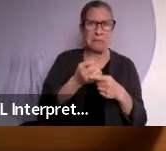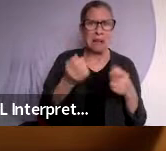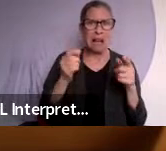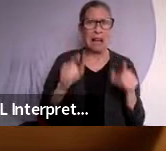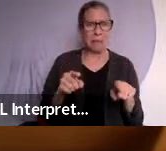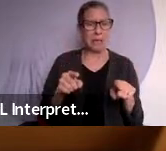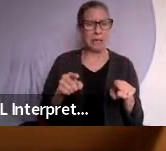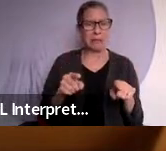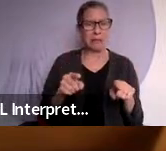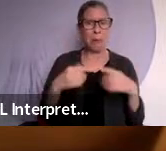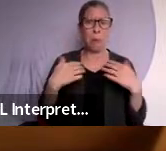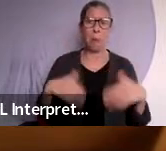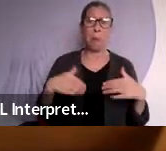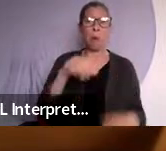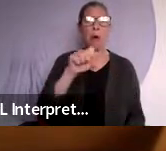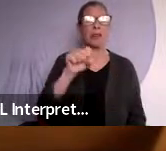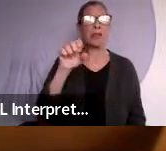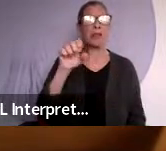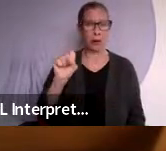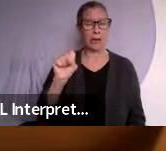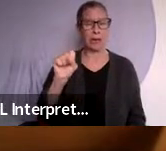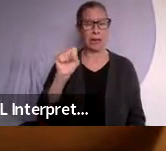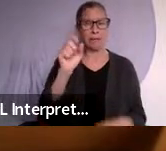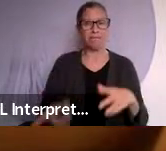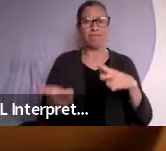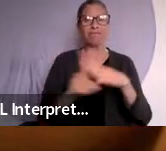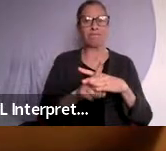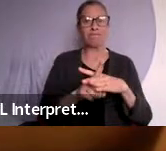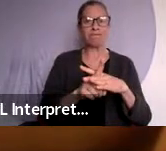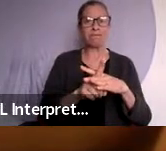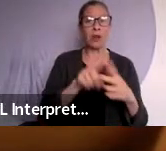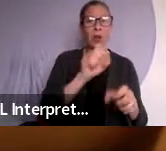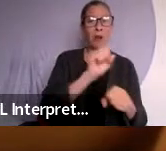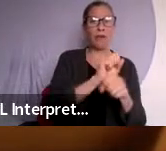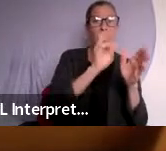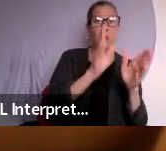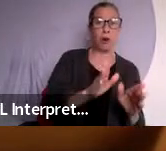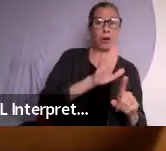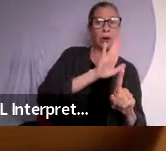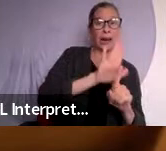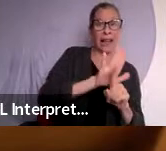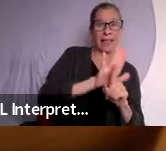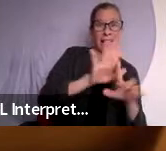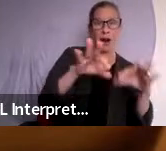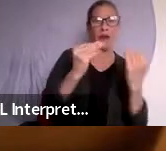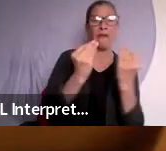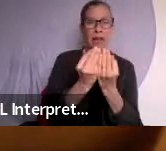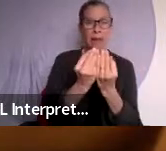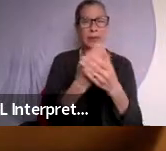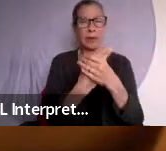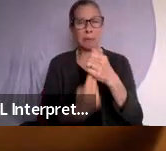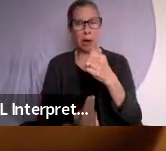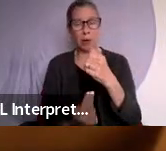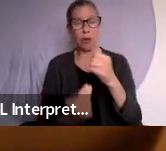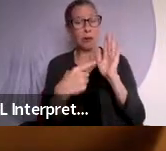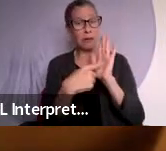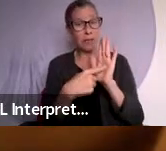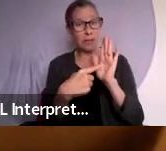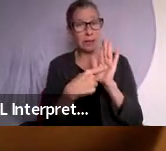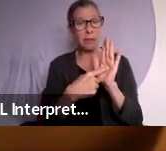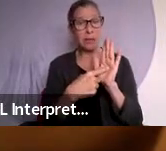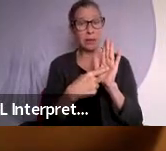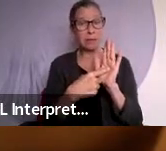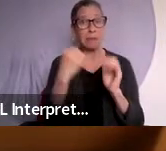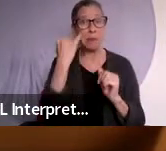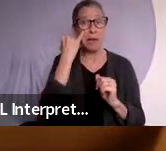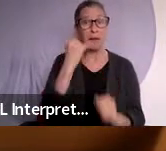occur, Social Security is there for the worker and their family. For example,